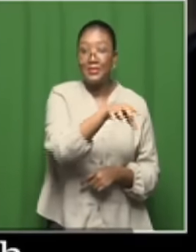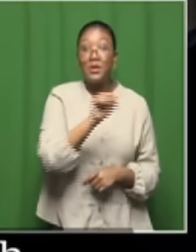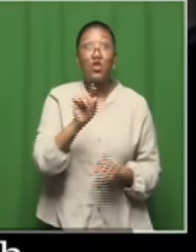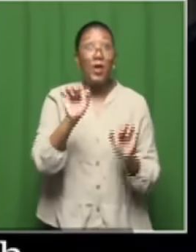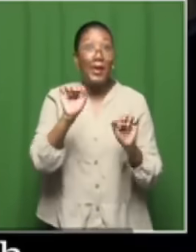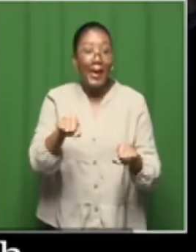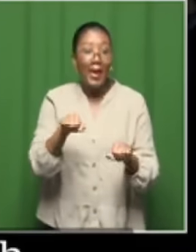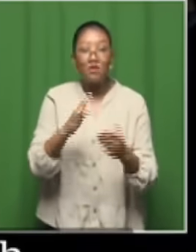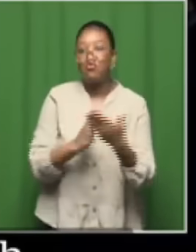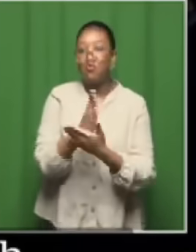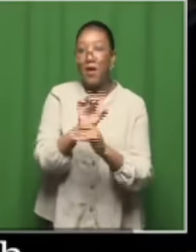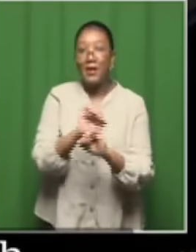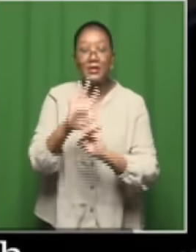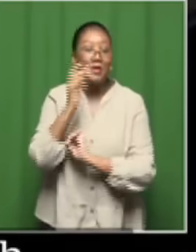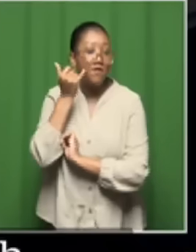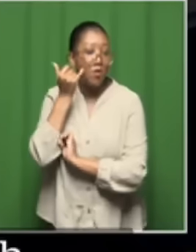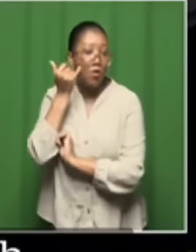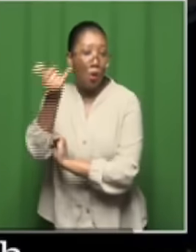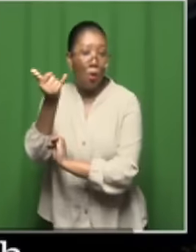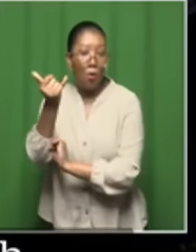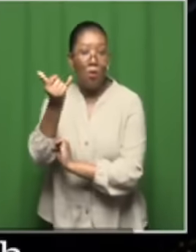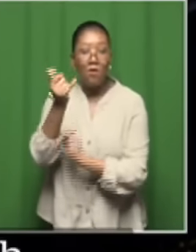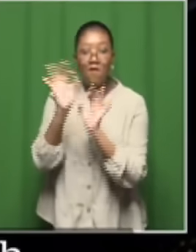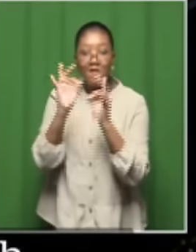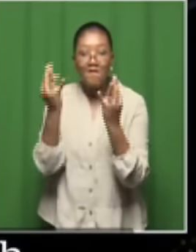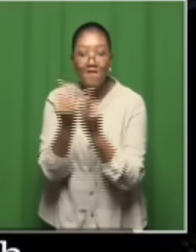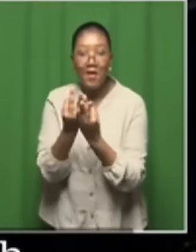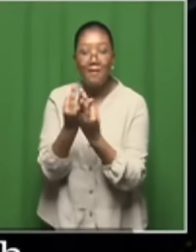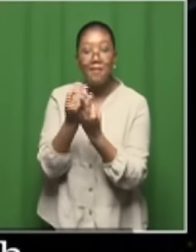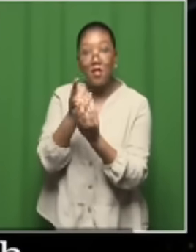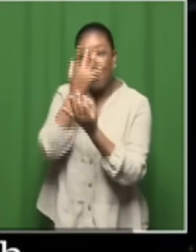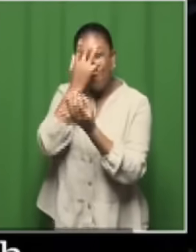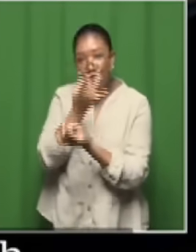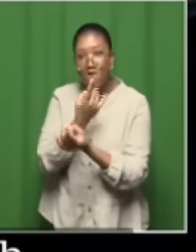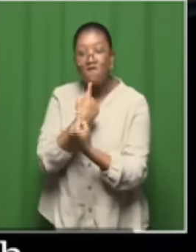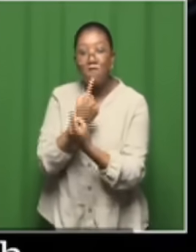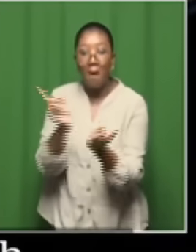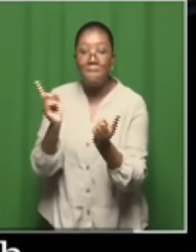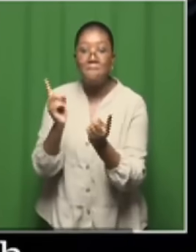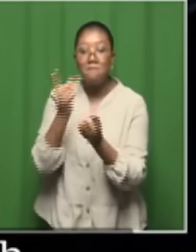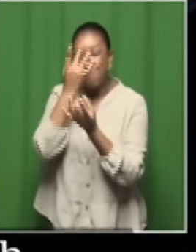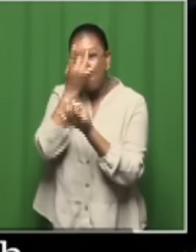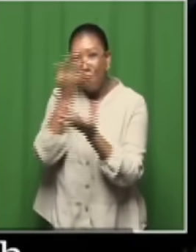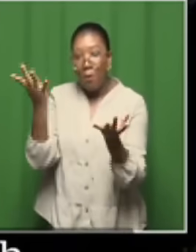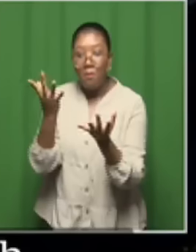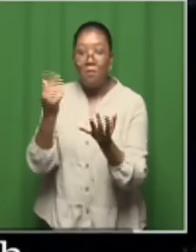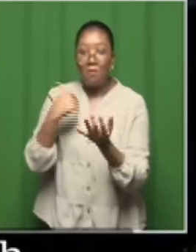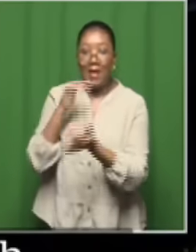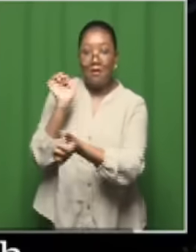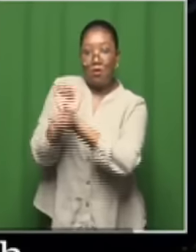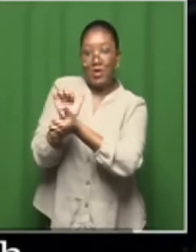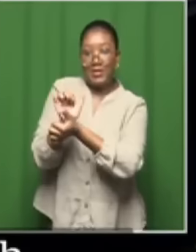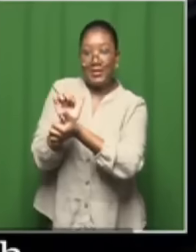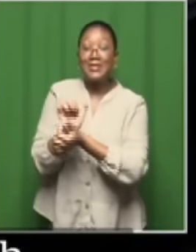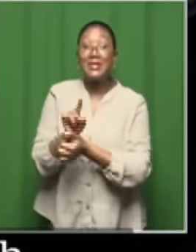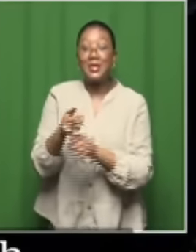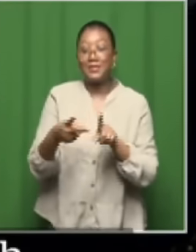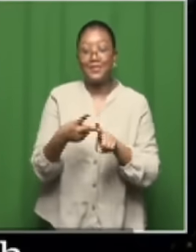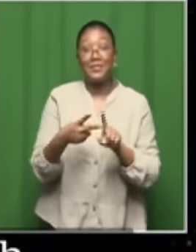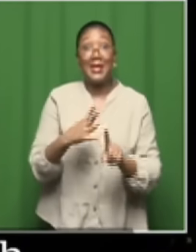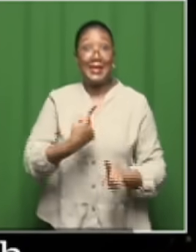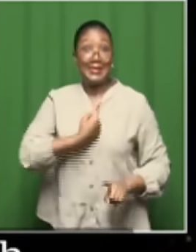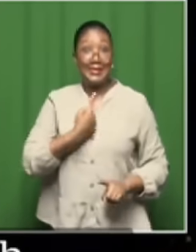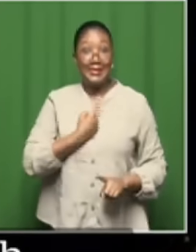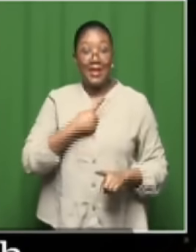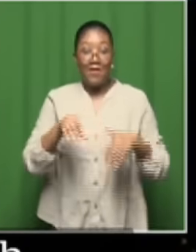call. You're informing your family members of this arrest because it's a lawful arrest. You've got the right to bail yourself out